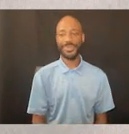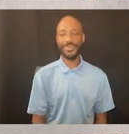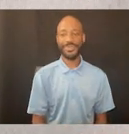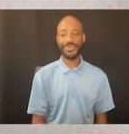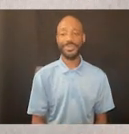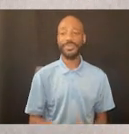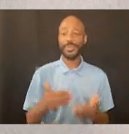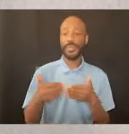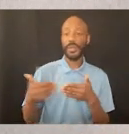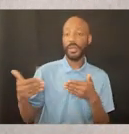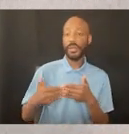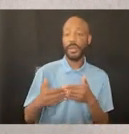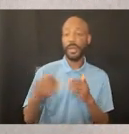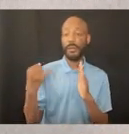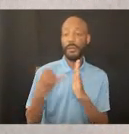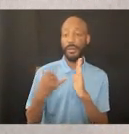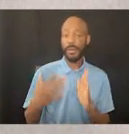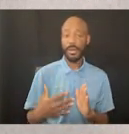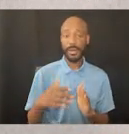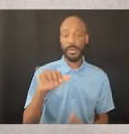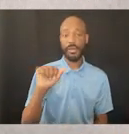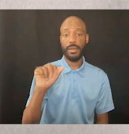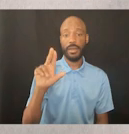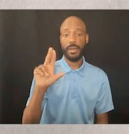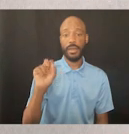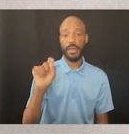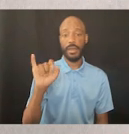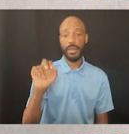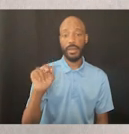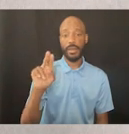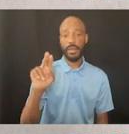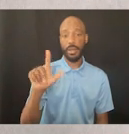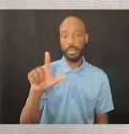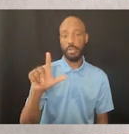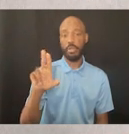Our next artist is Austin Lubetkin. This is Portrait of Mother,